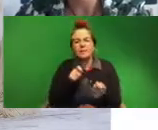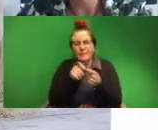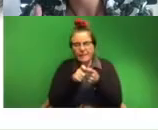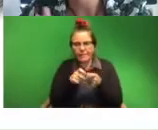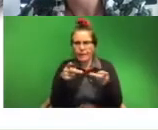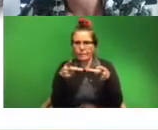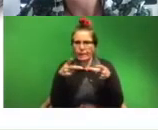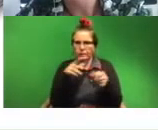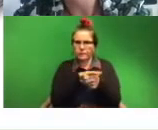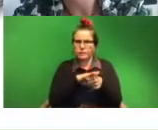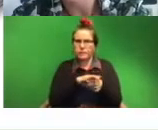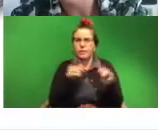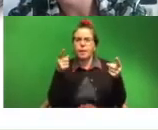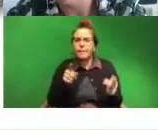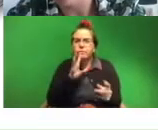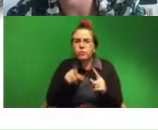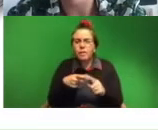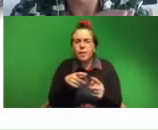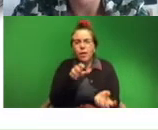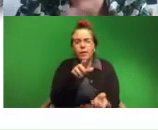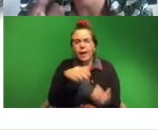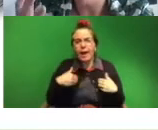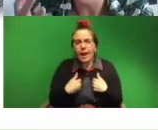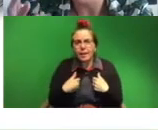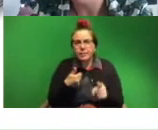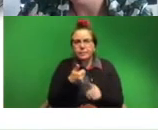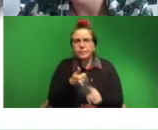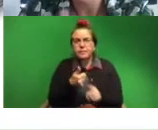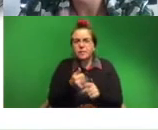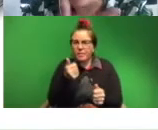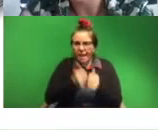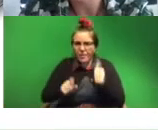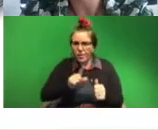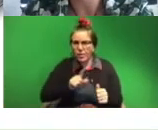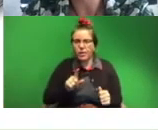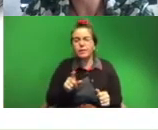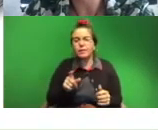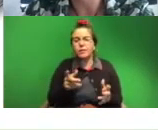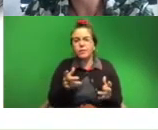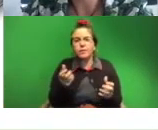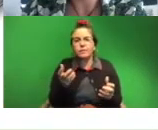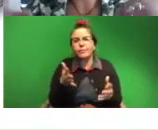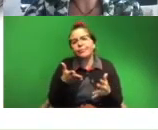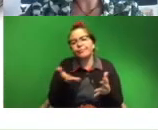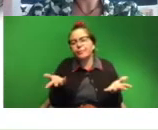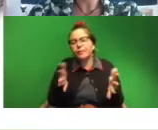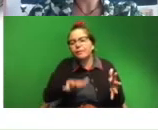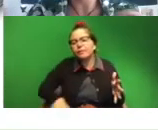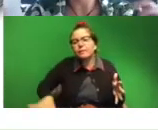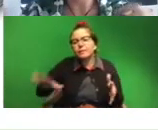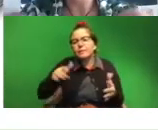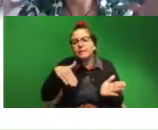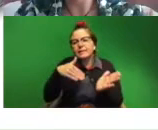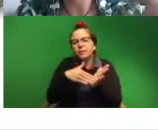what happens when we start talking about animals that are everywhere, at least everywhere throughout the central part